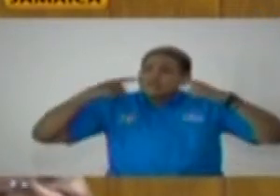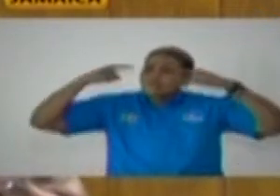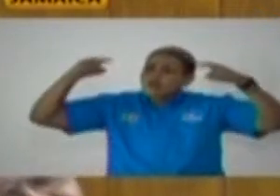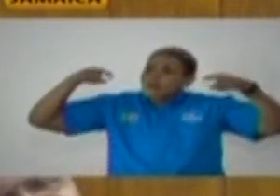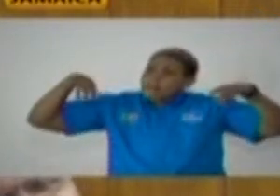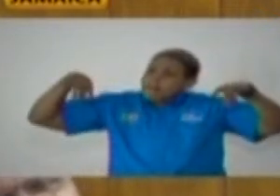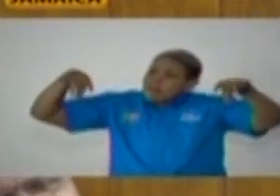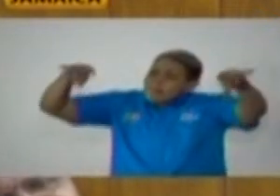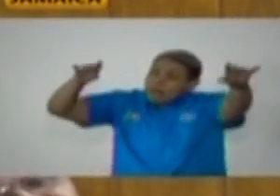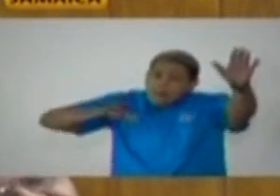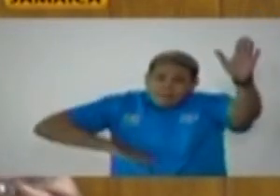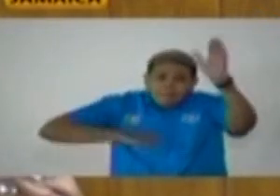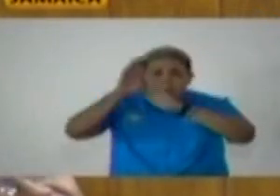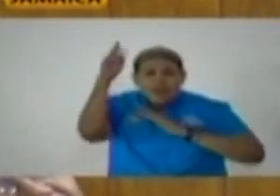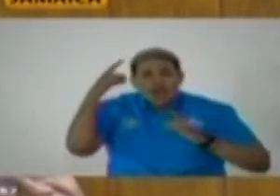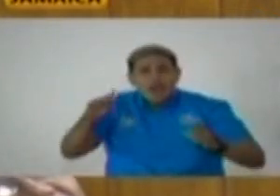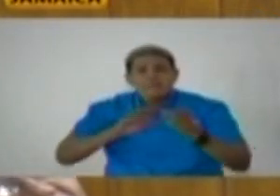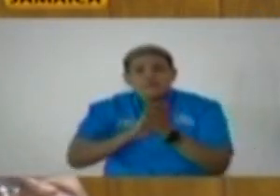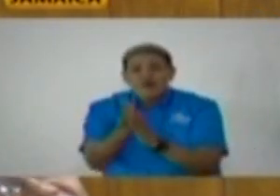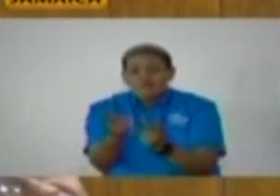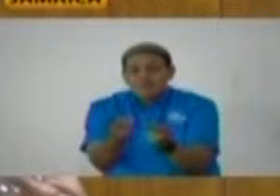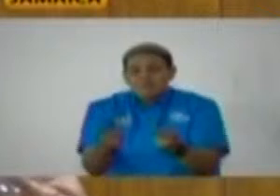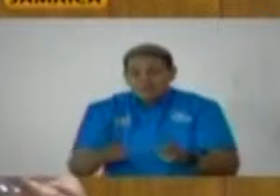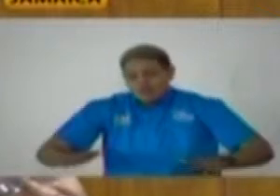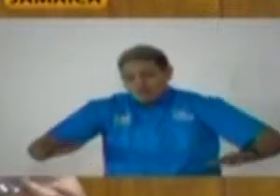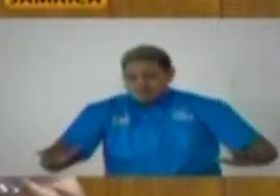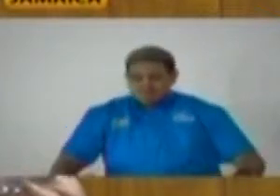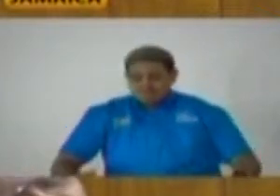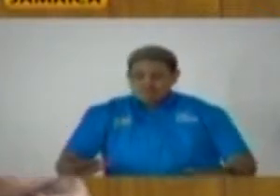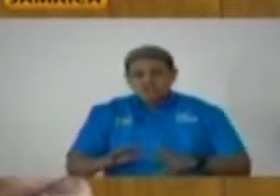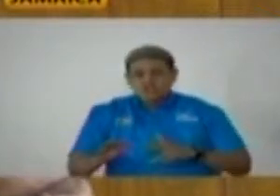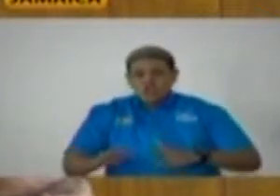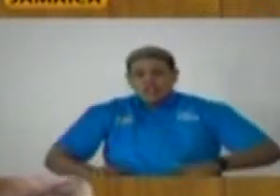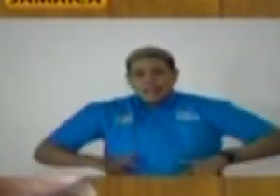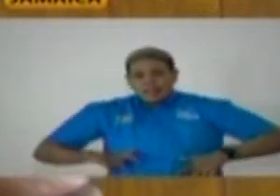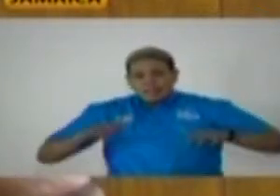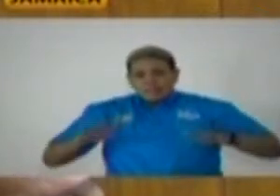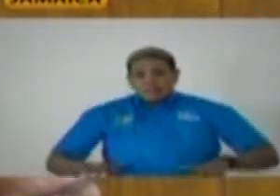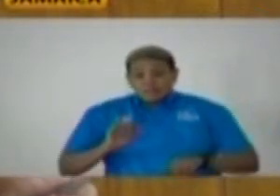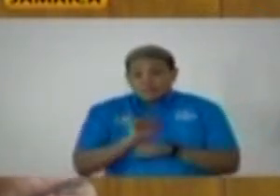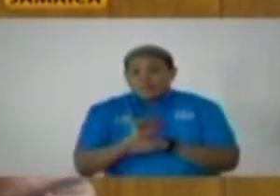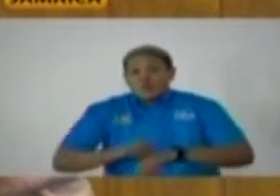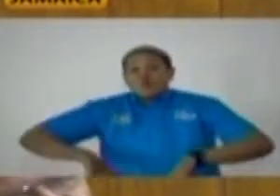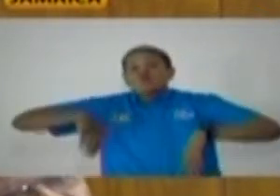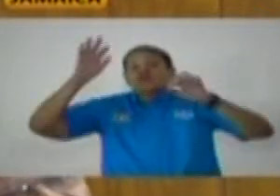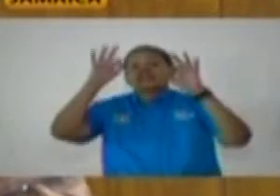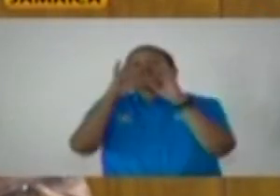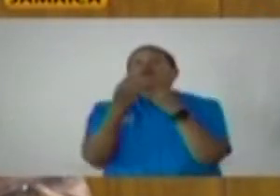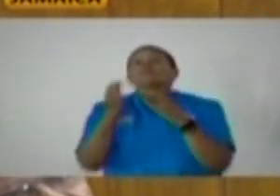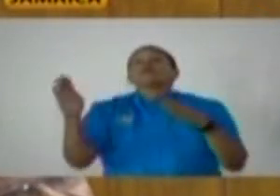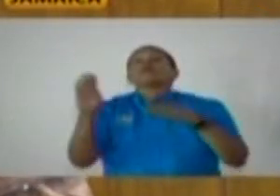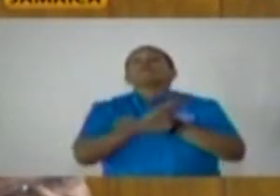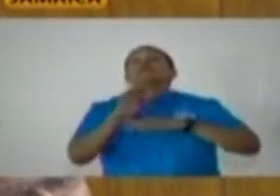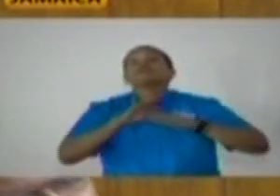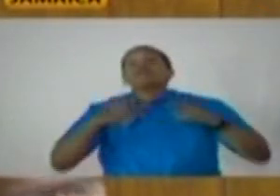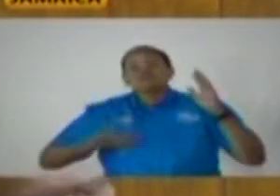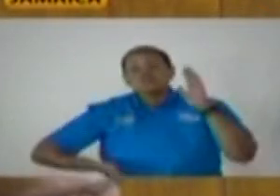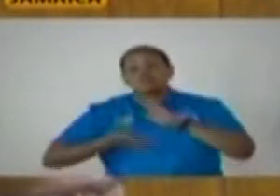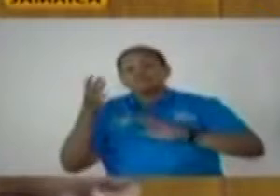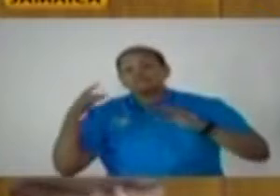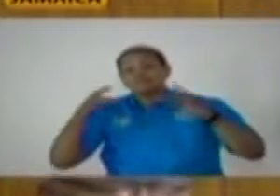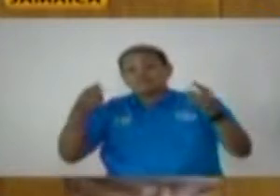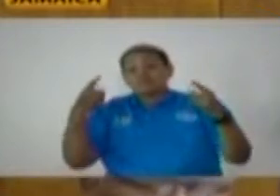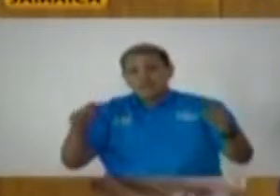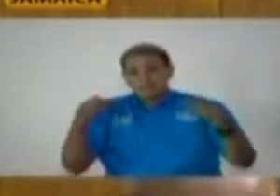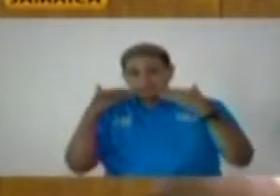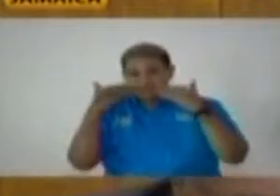full potential and become the place of choice to live, work, raise families, and to do business. Thank